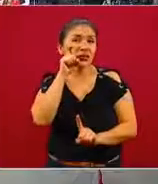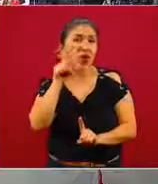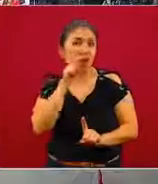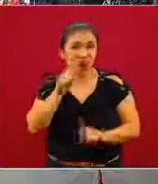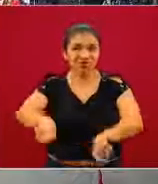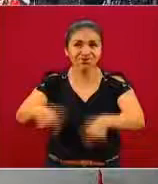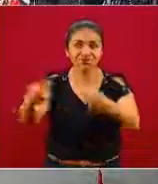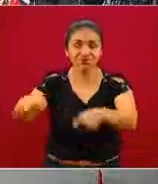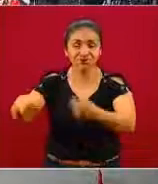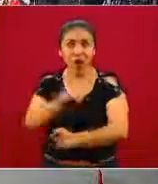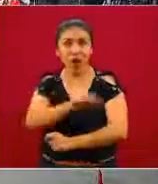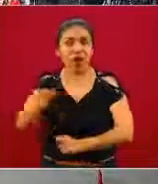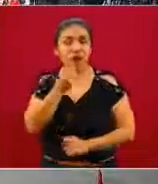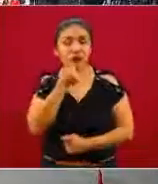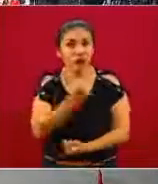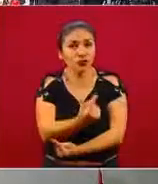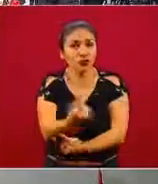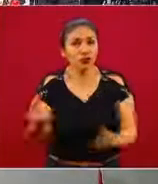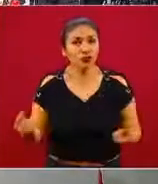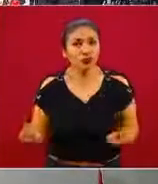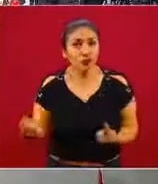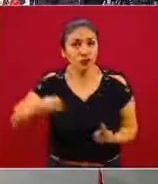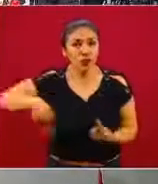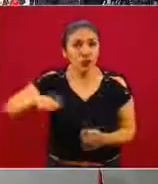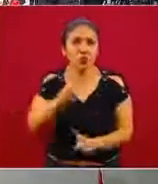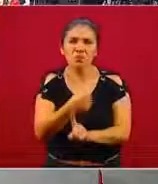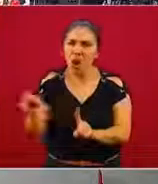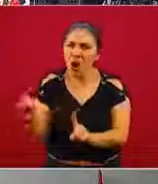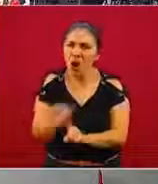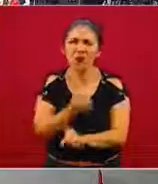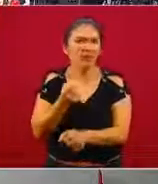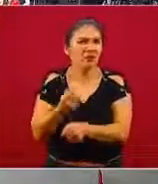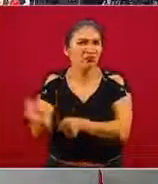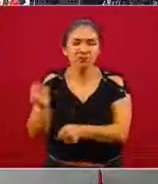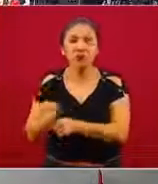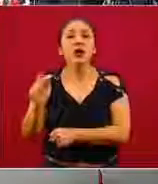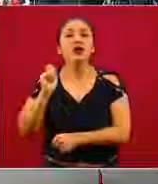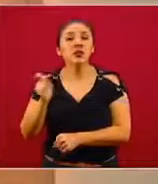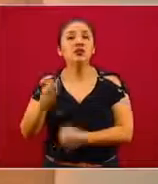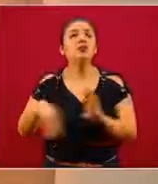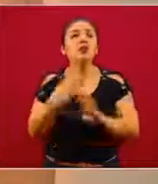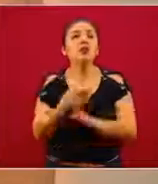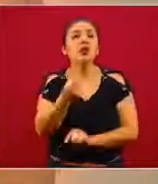sexual abuse or of any type of sexual violence